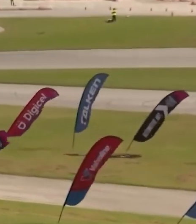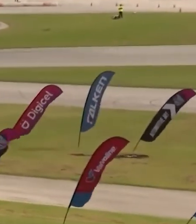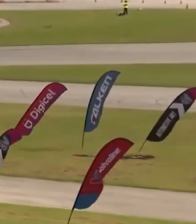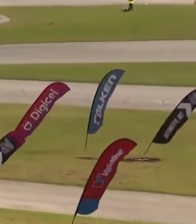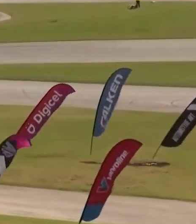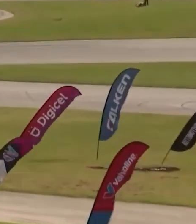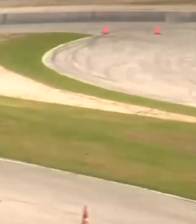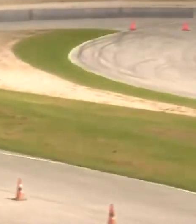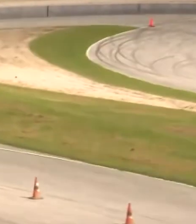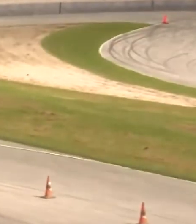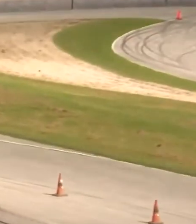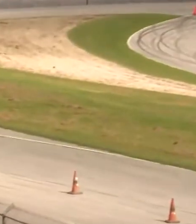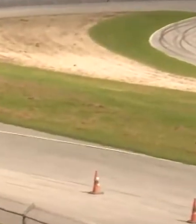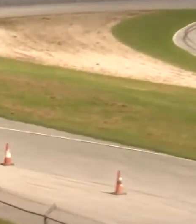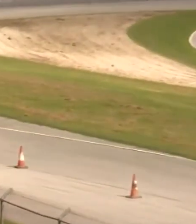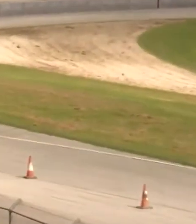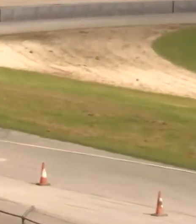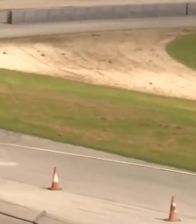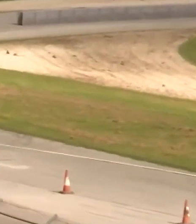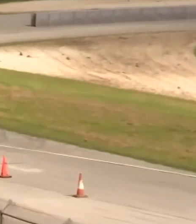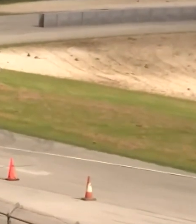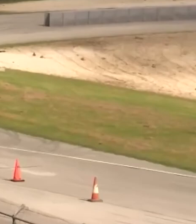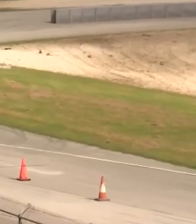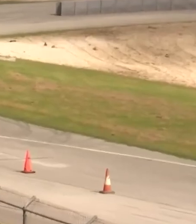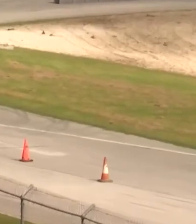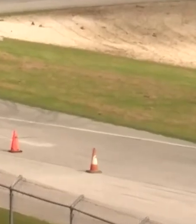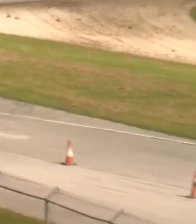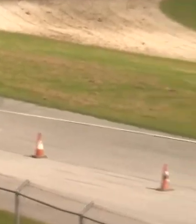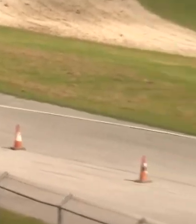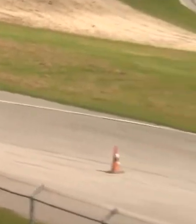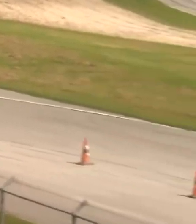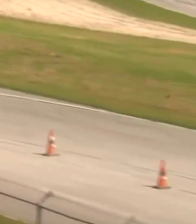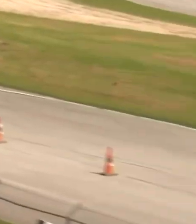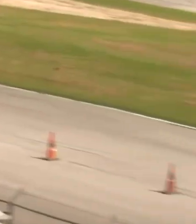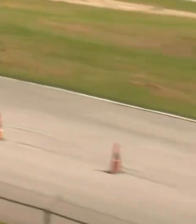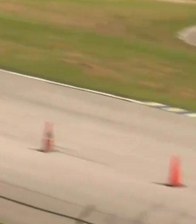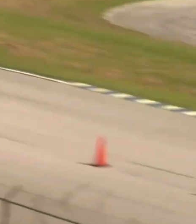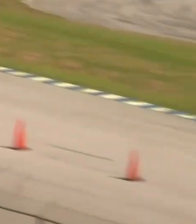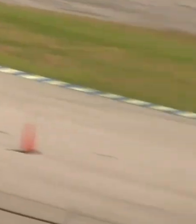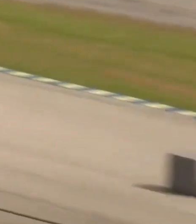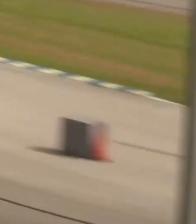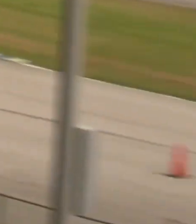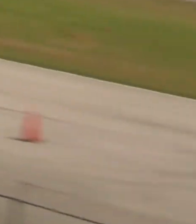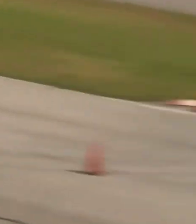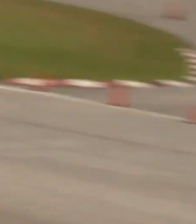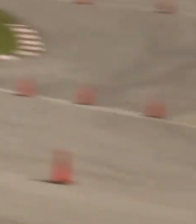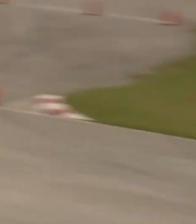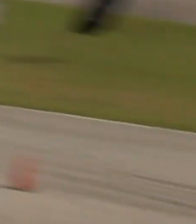round of qualifying put him in good stead to challenge the big boys.